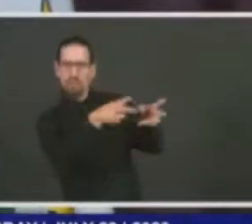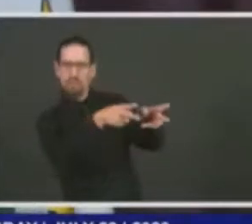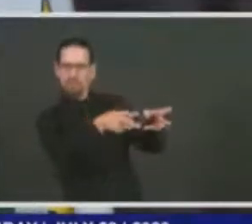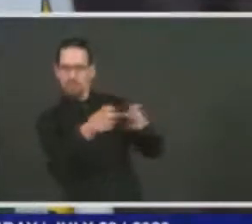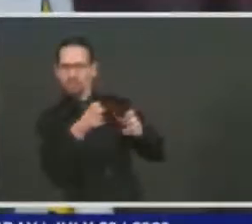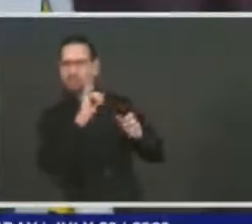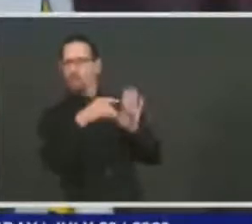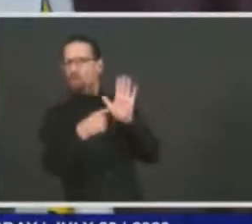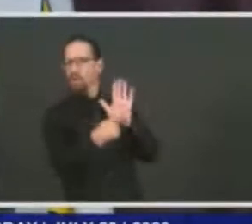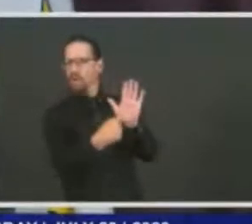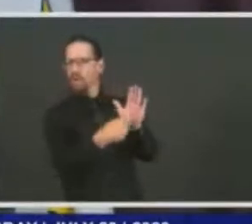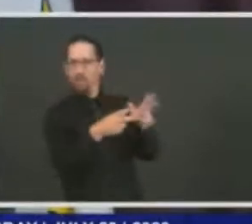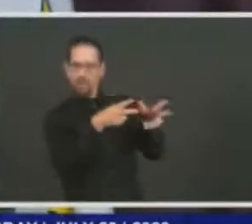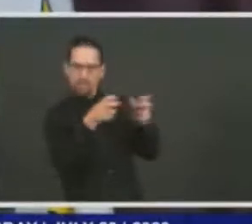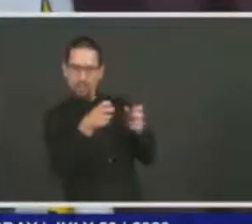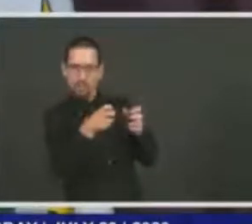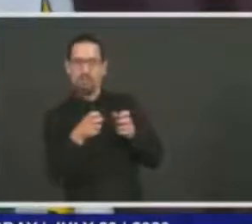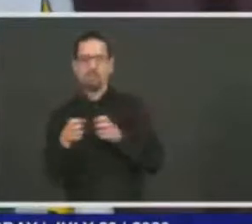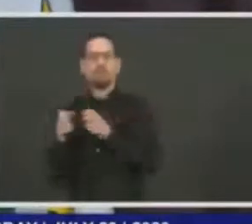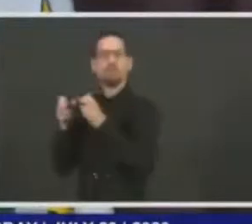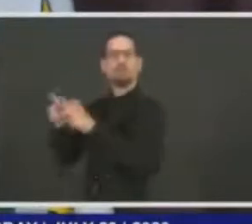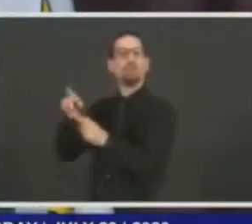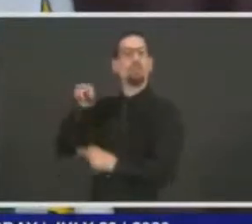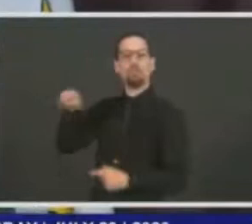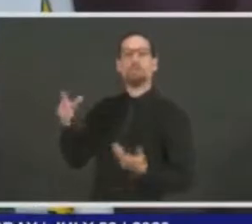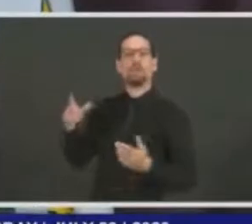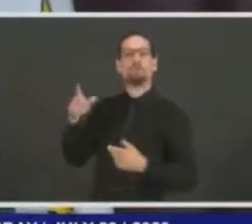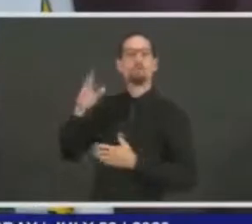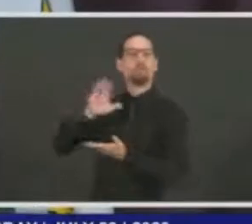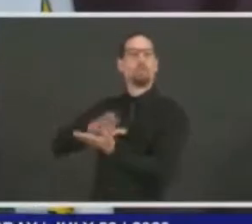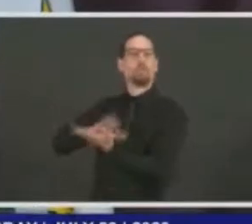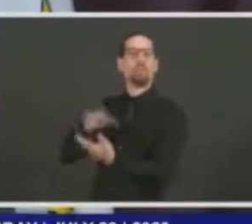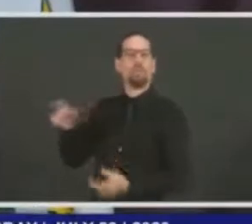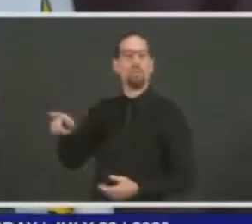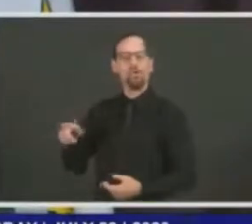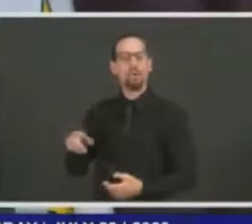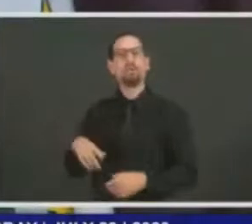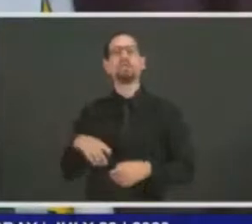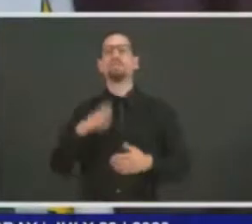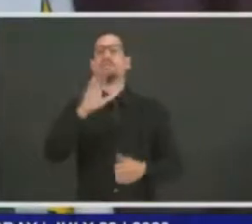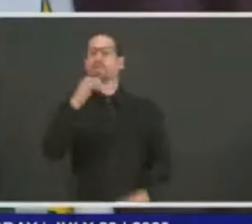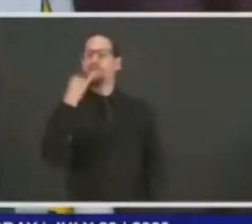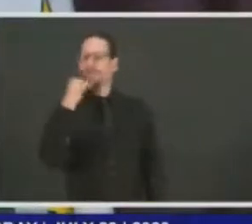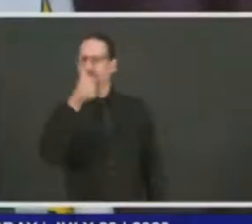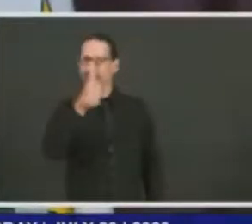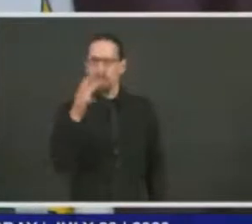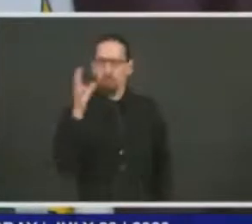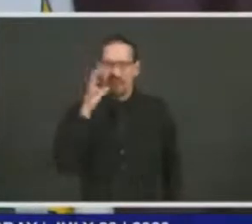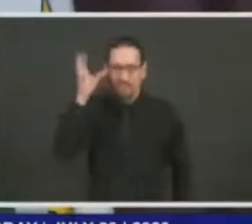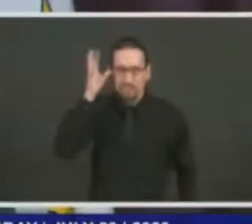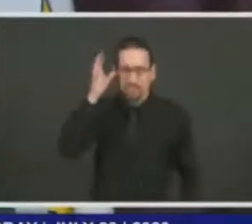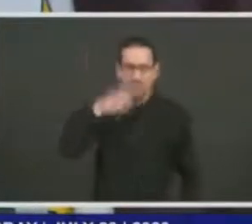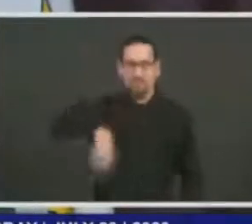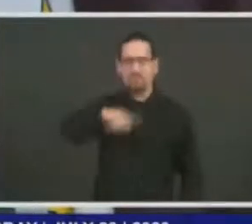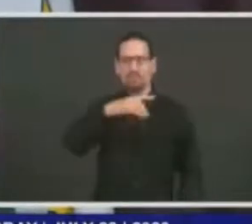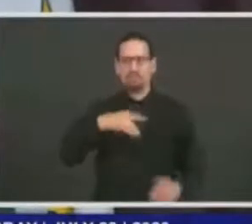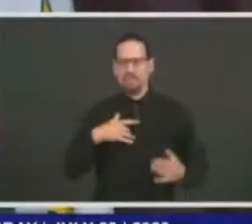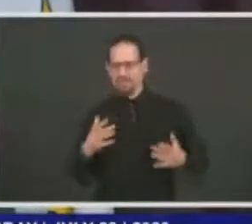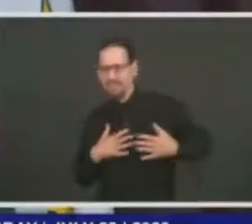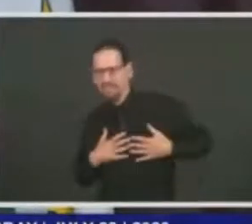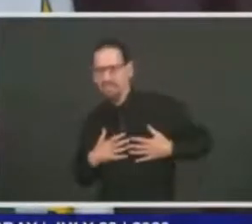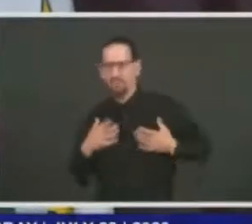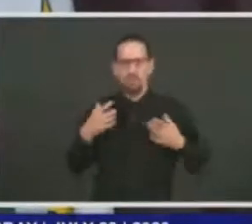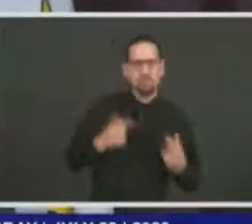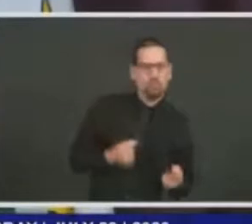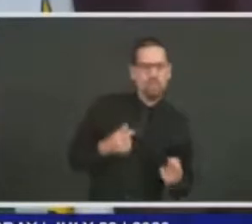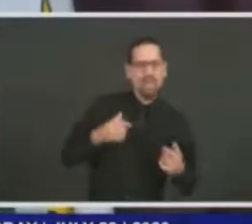important for everyone to hear. So if you're a parent, if you're a concerned parent, teacher, concerned citizen, you want to know what's it going to take to